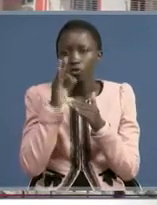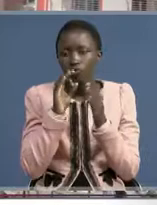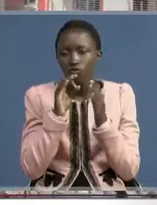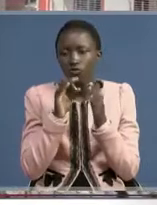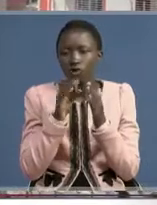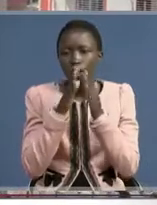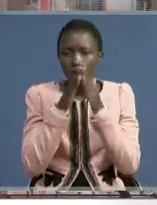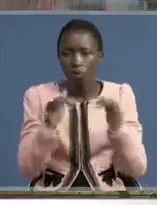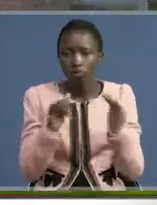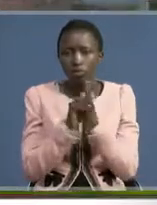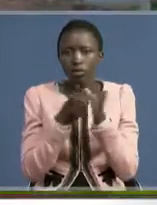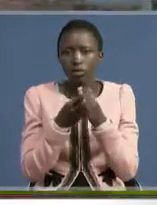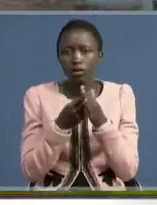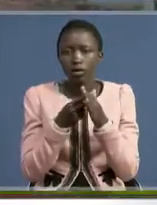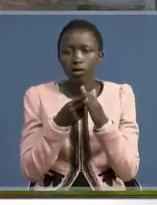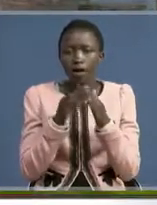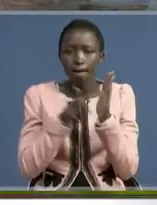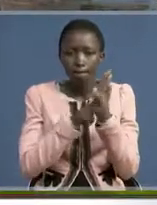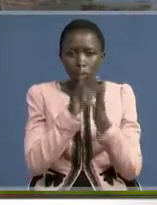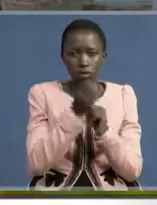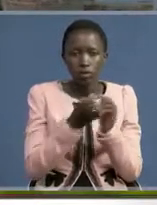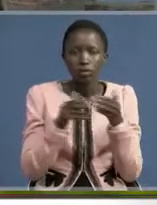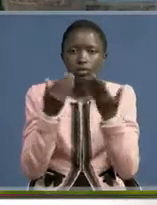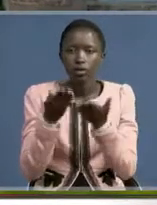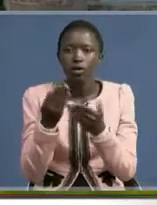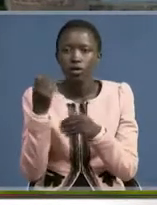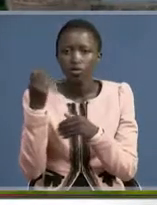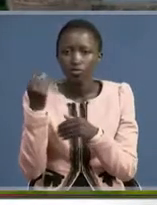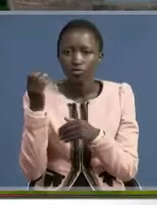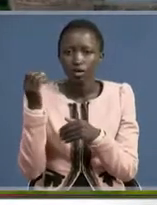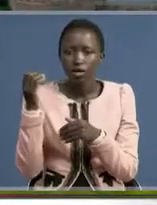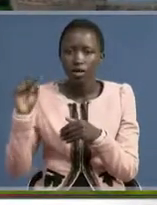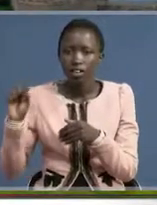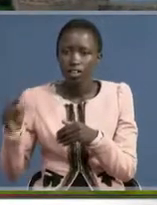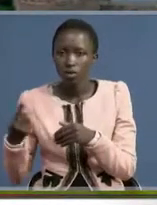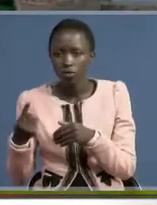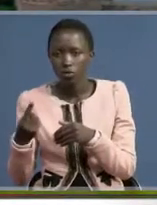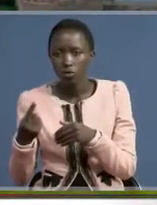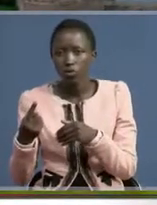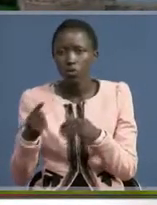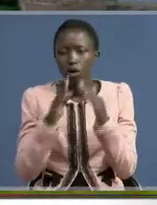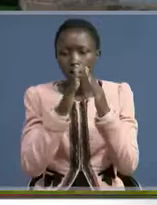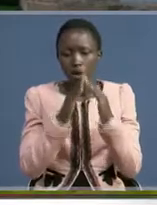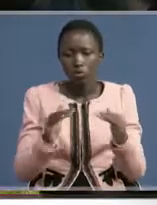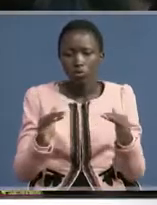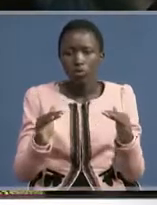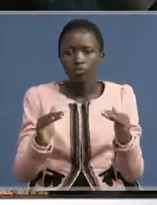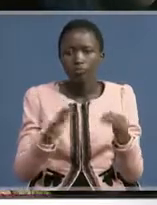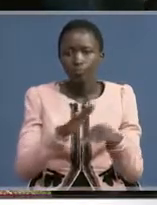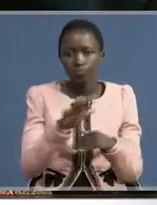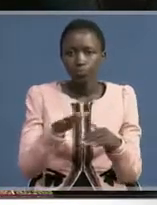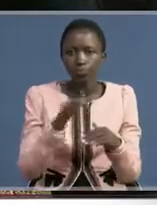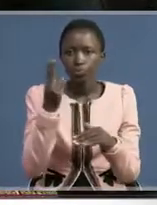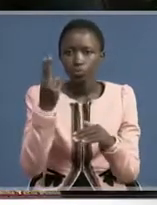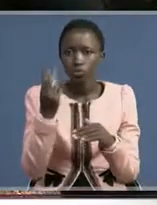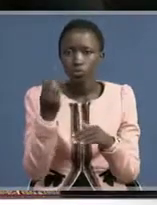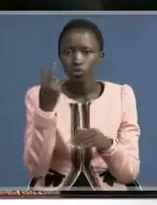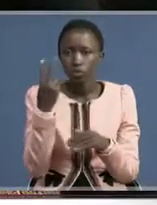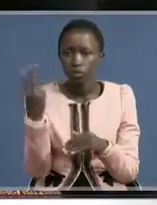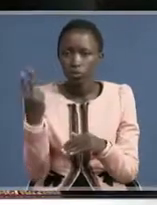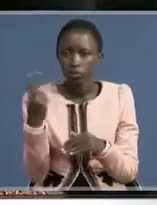of Housing is set to undertake a project of providing 500,000 decent affordable housing units by